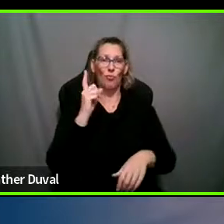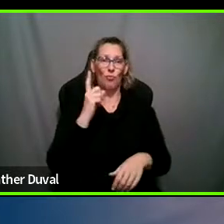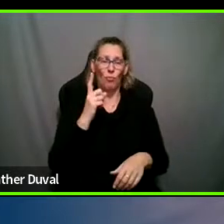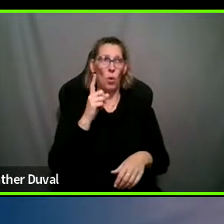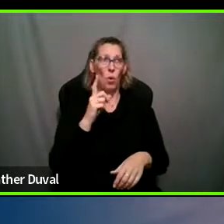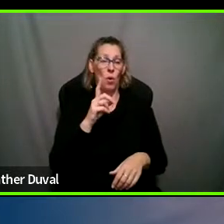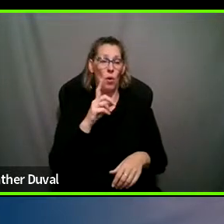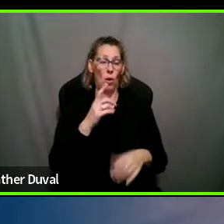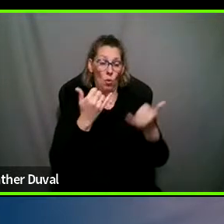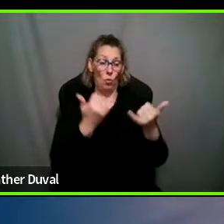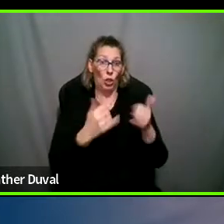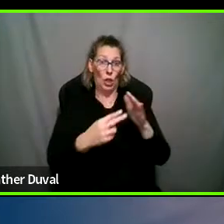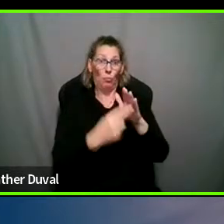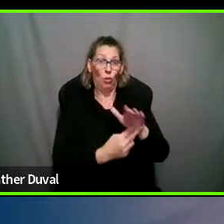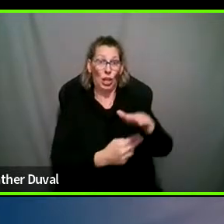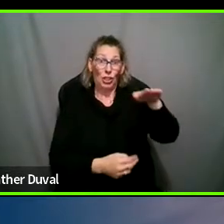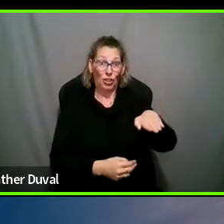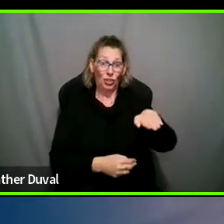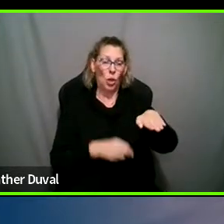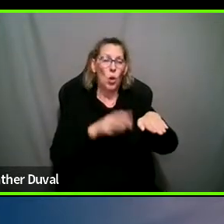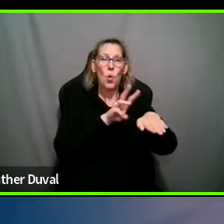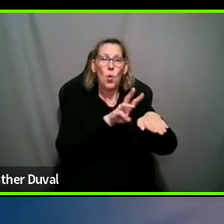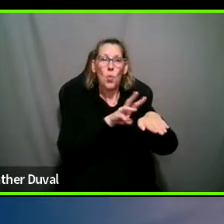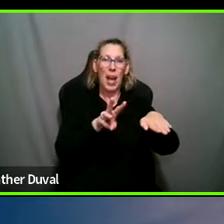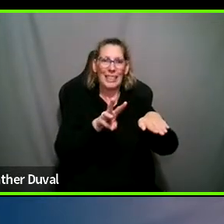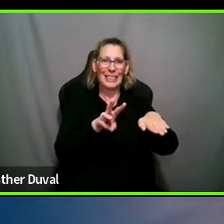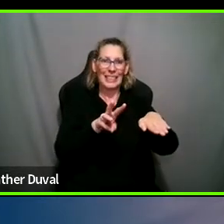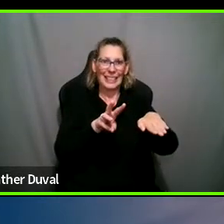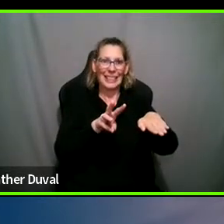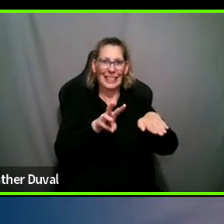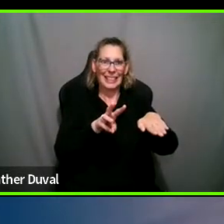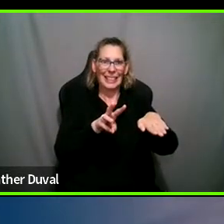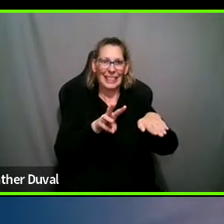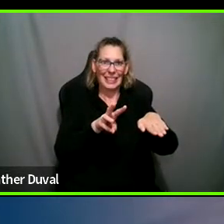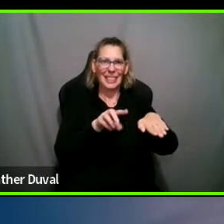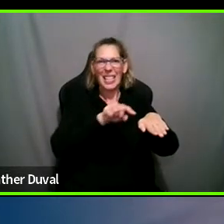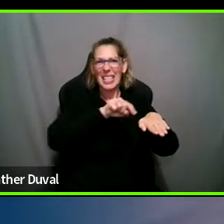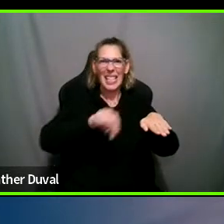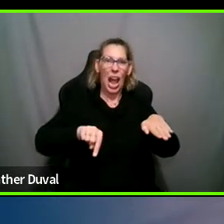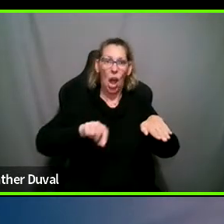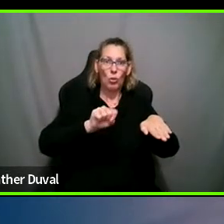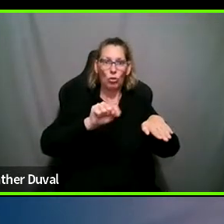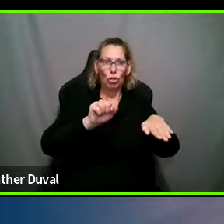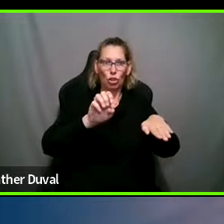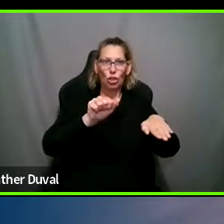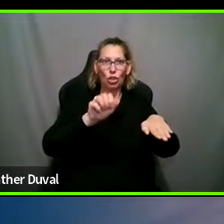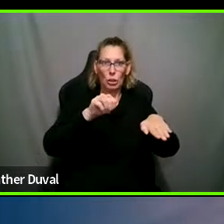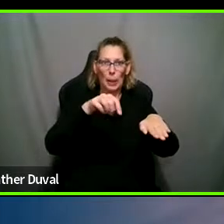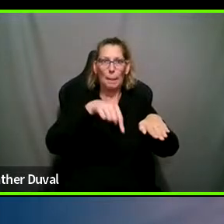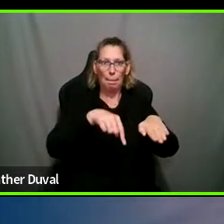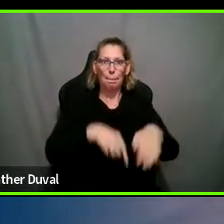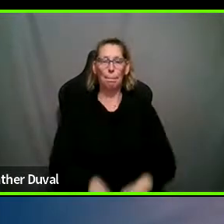the existing bridge. It's downstream of it and parallel to the existing bridge.